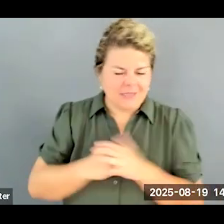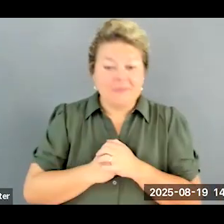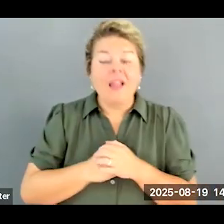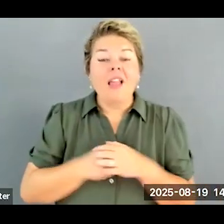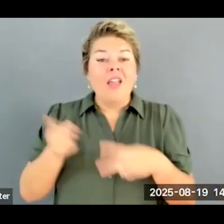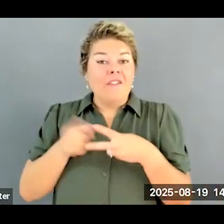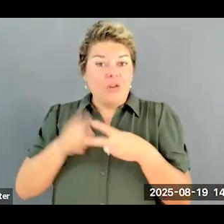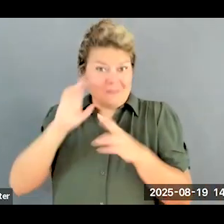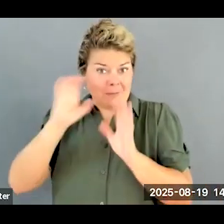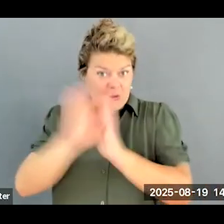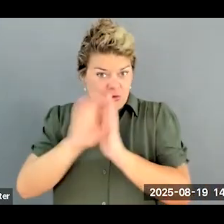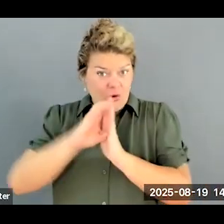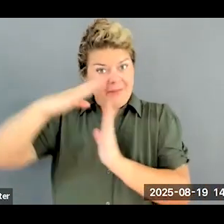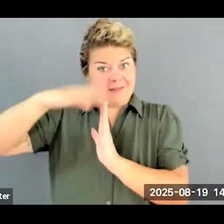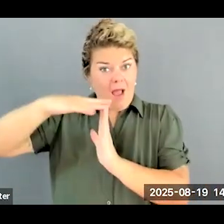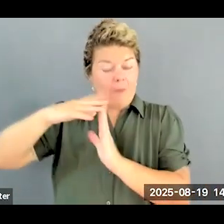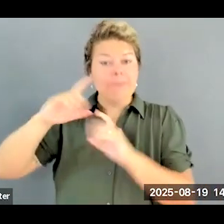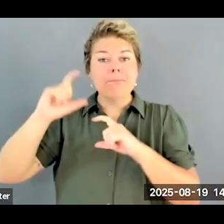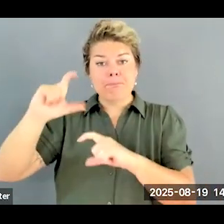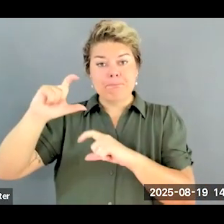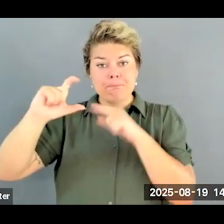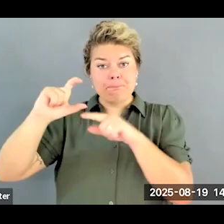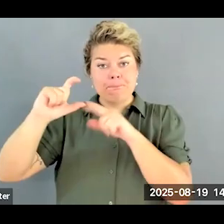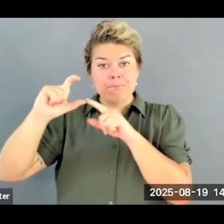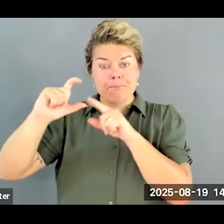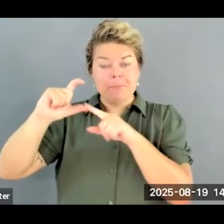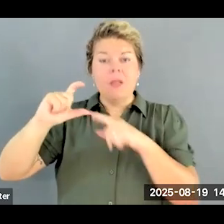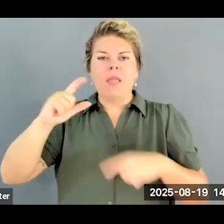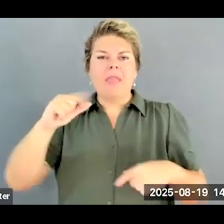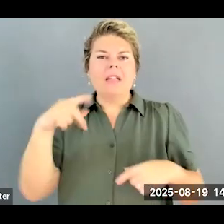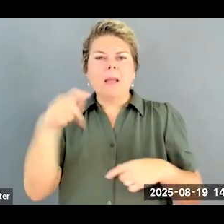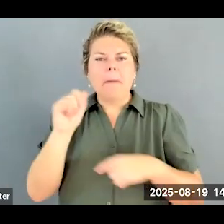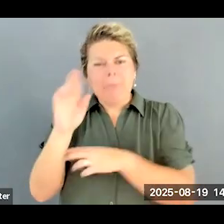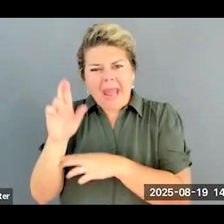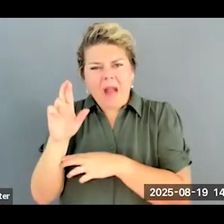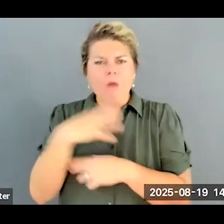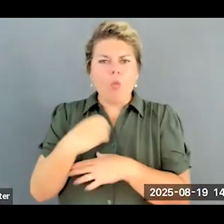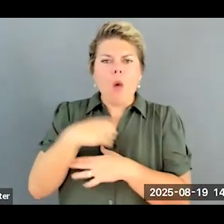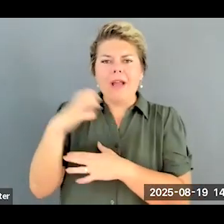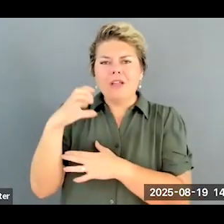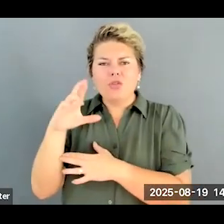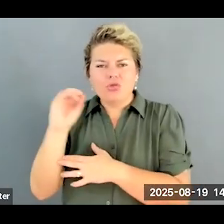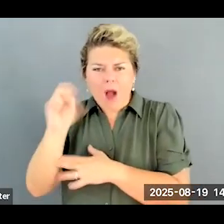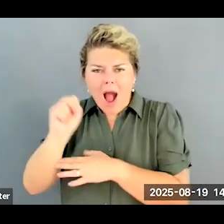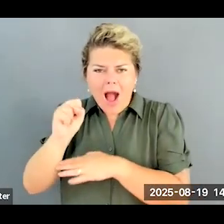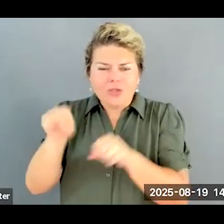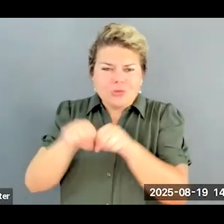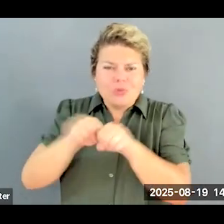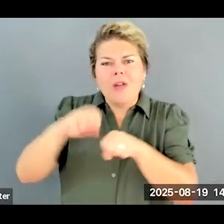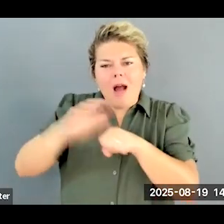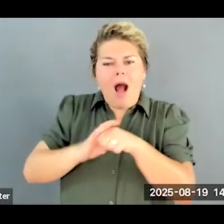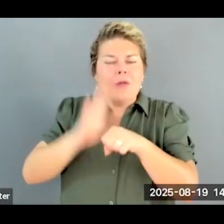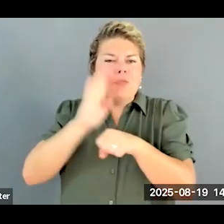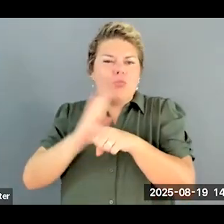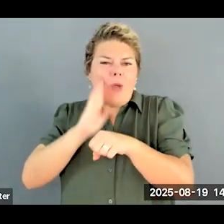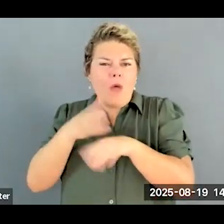first image we have on the top is a pair of white Crocs on a brown wood floor. So that's my alt text